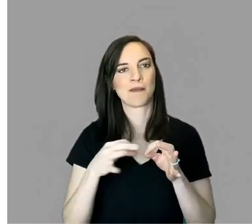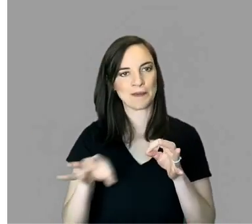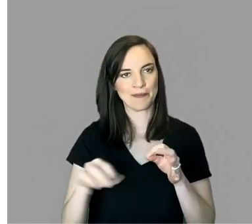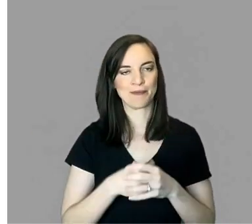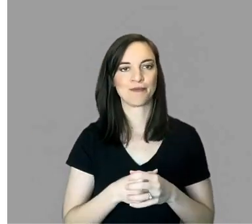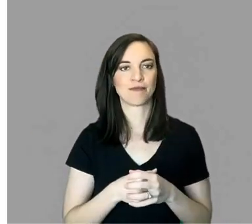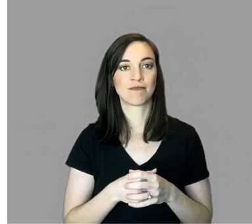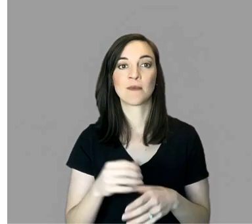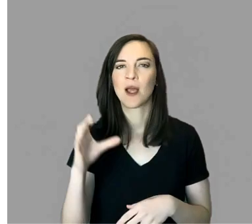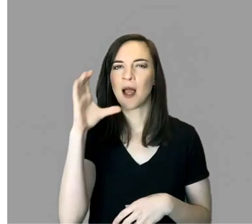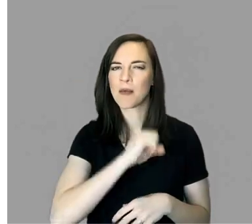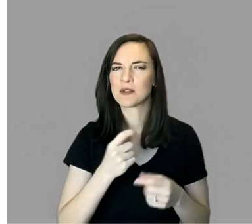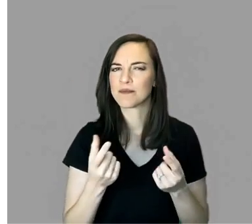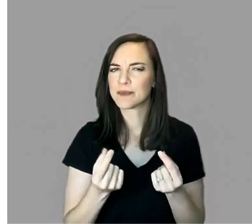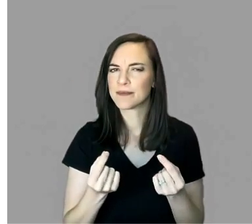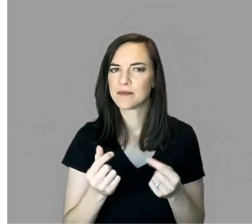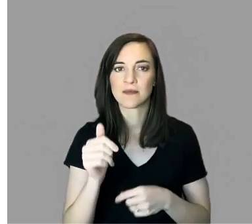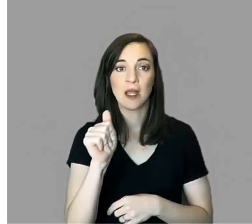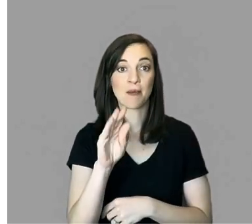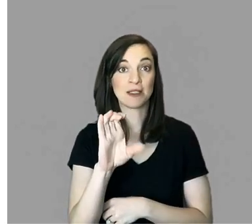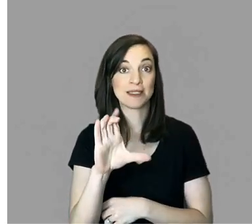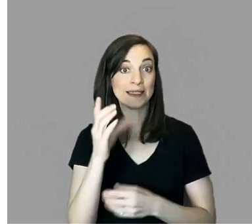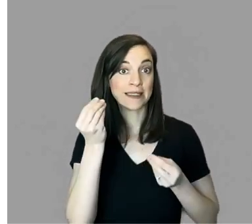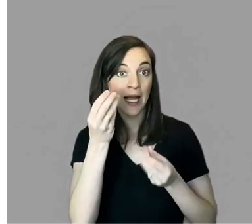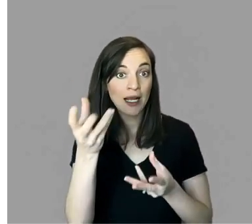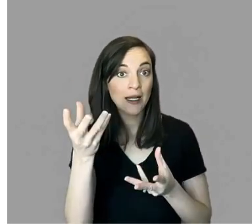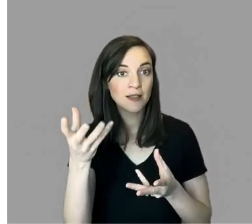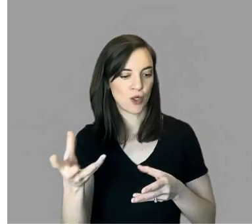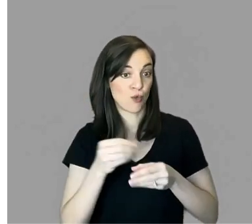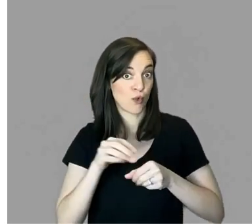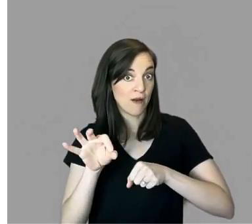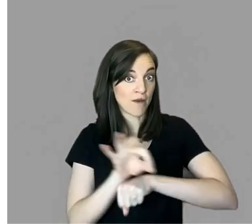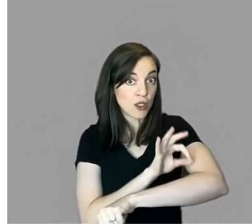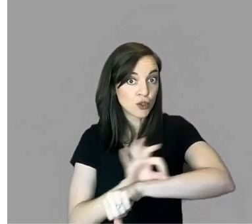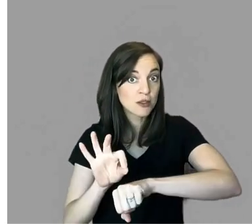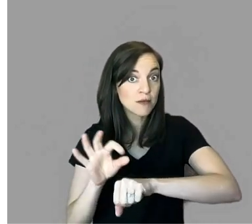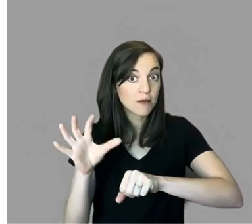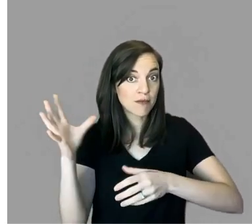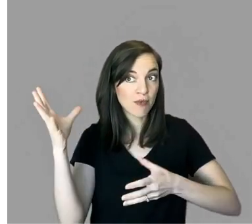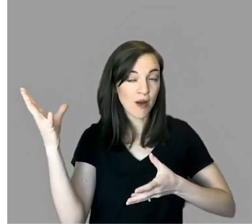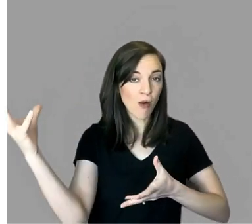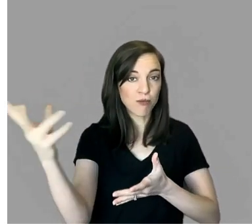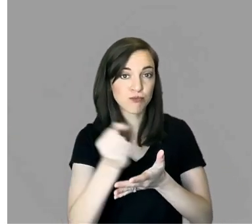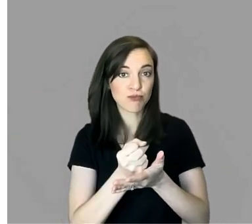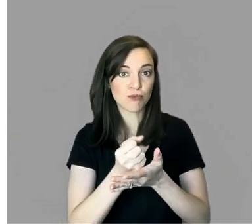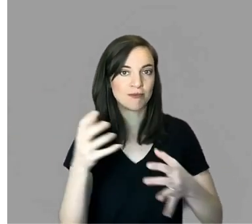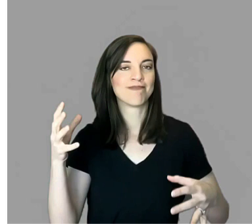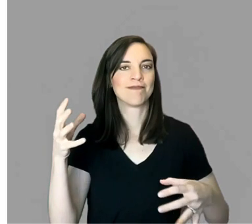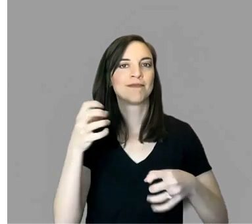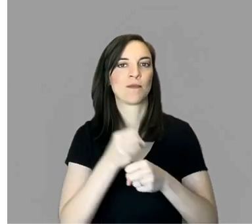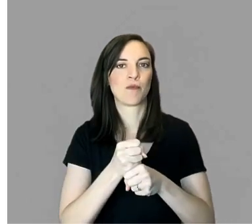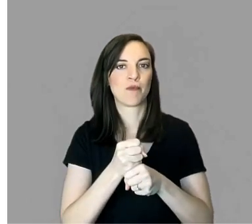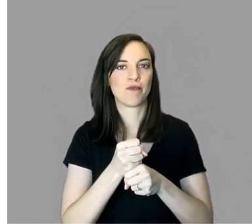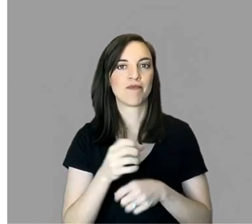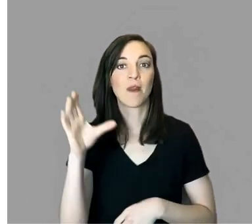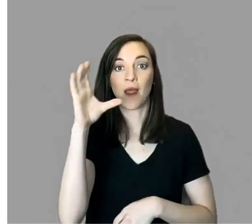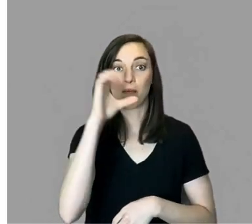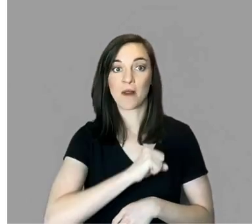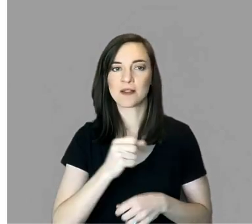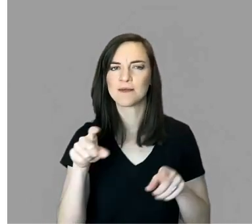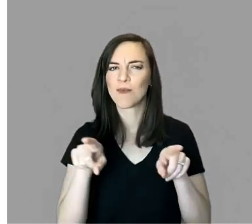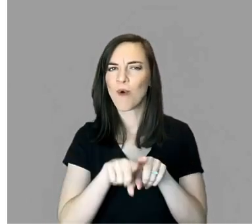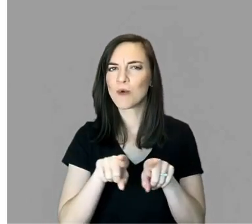important to develop a hypothesis statement. The hypothesis summarizes the ABC data, including